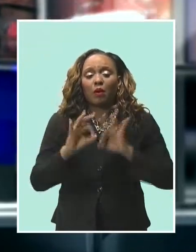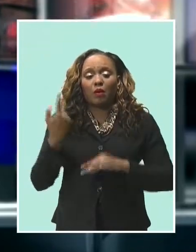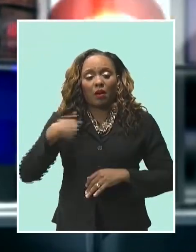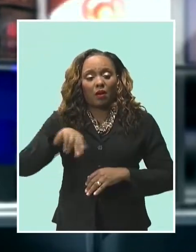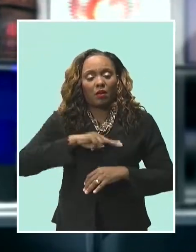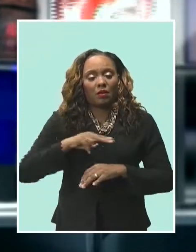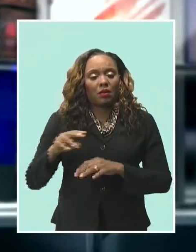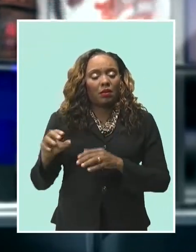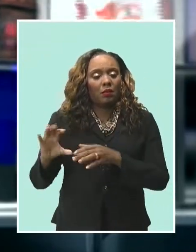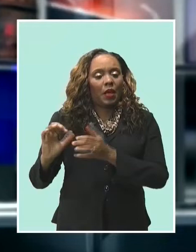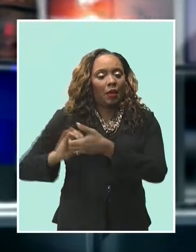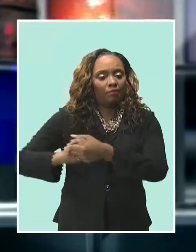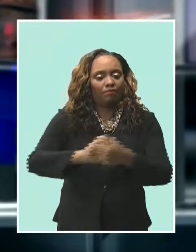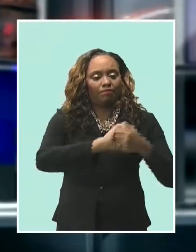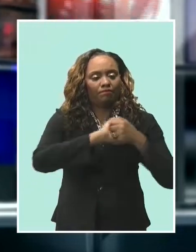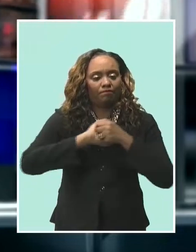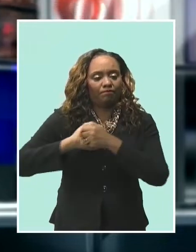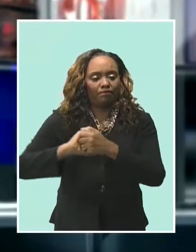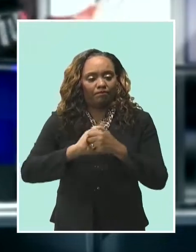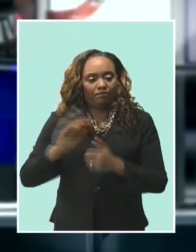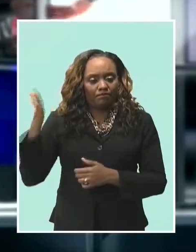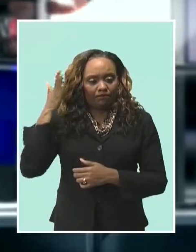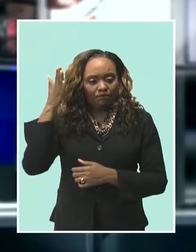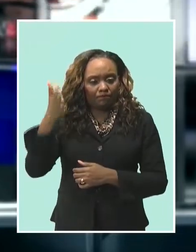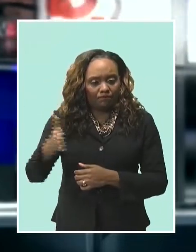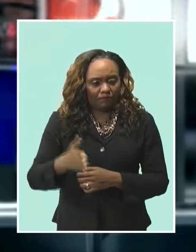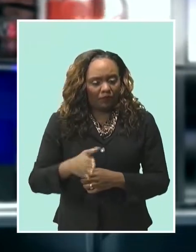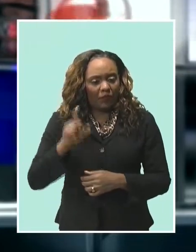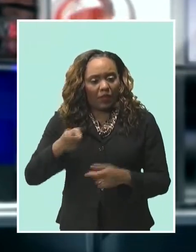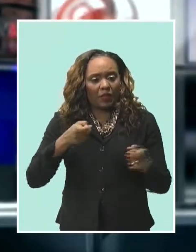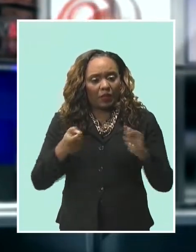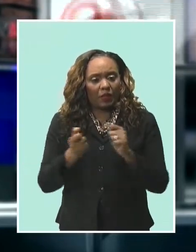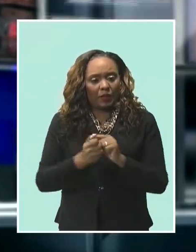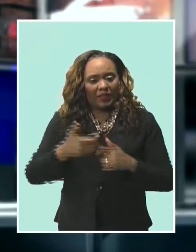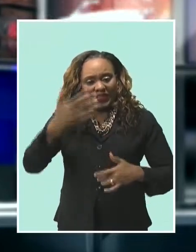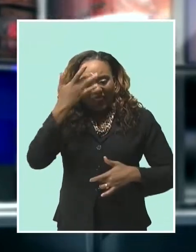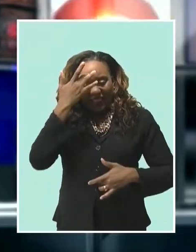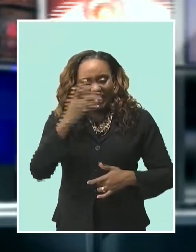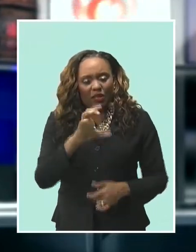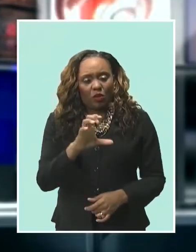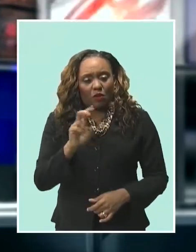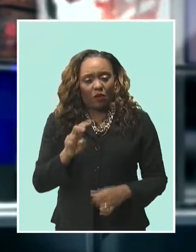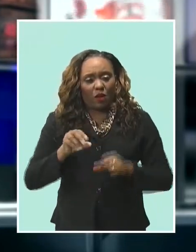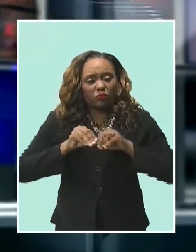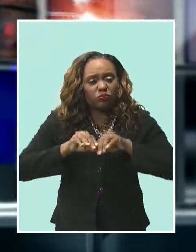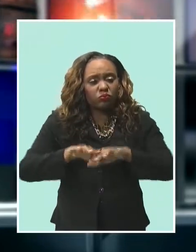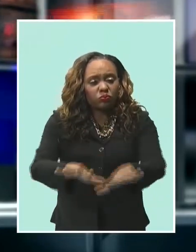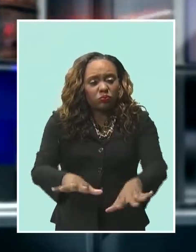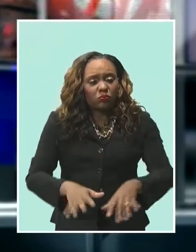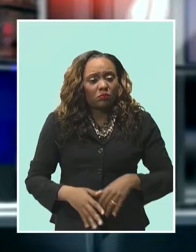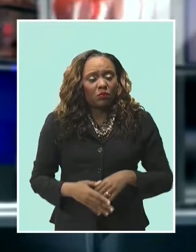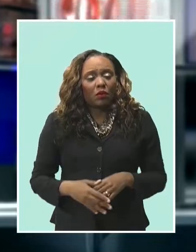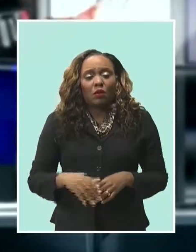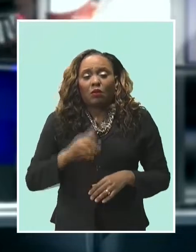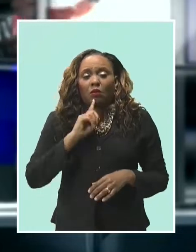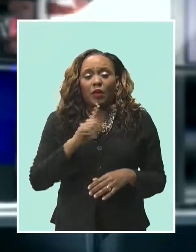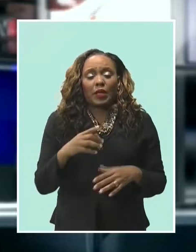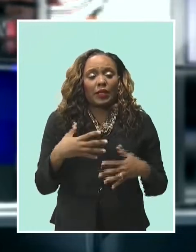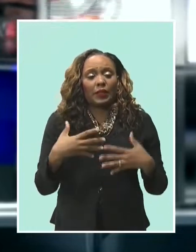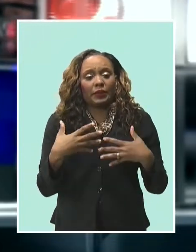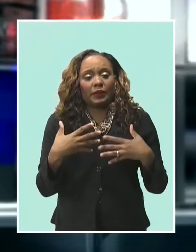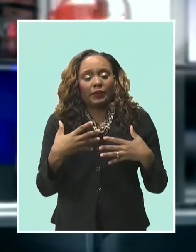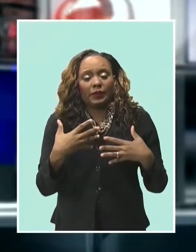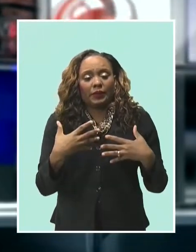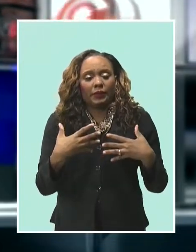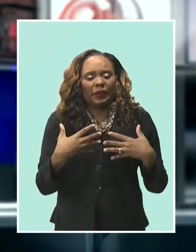it has to be a unified front going forward to deal with this virus that could have severe, not only health, but